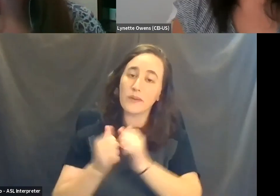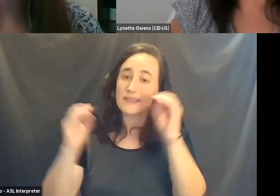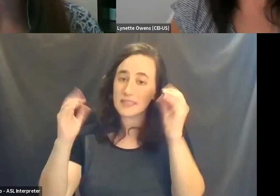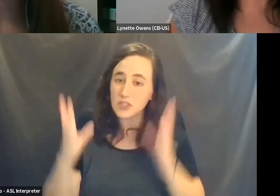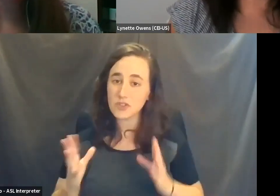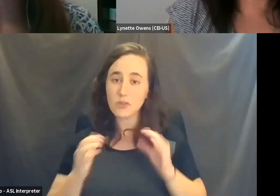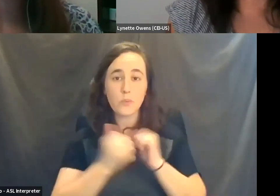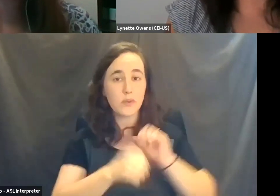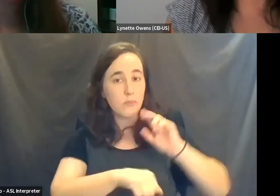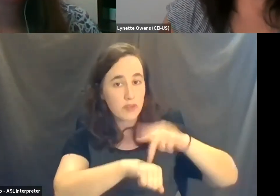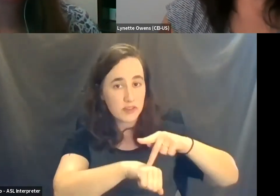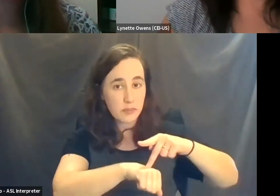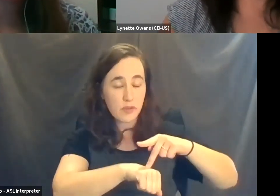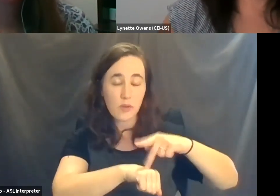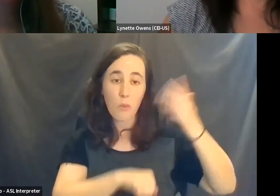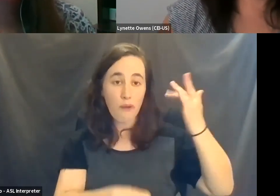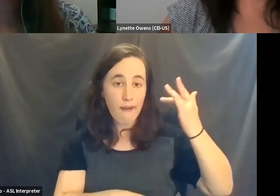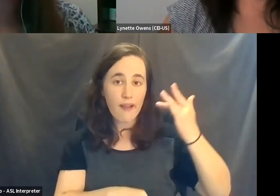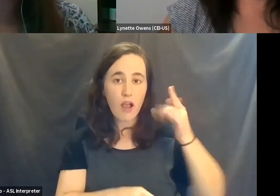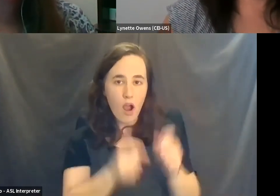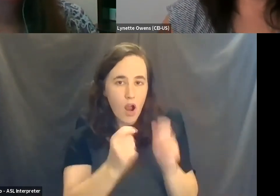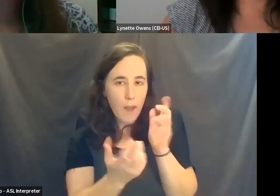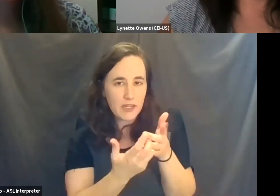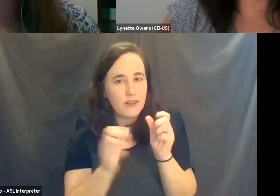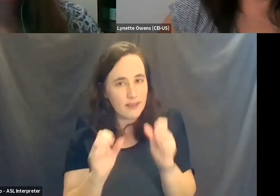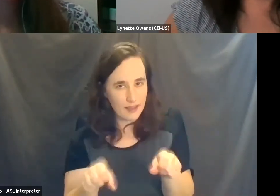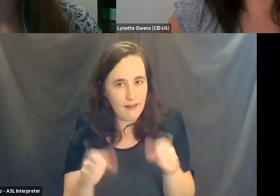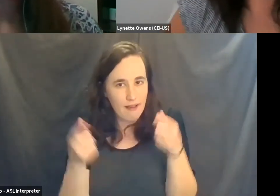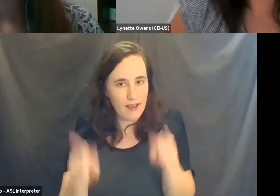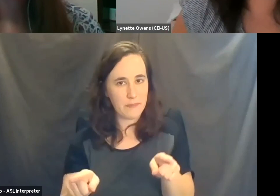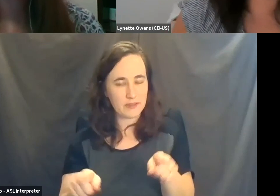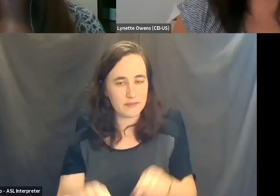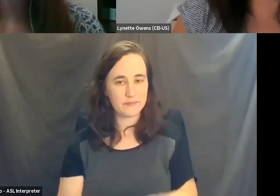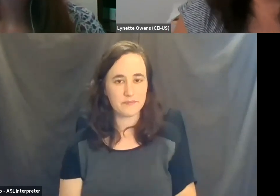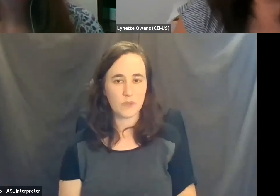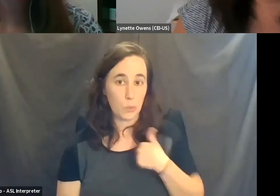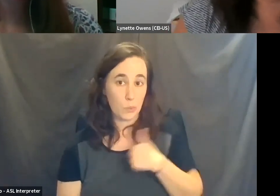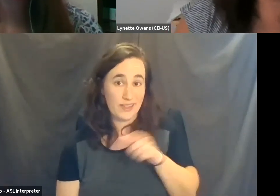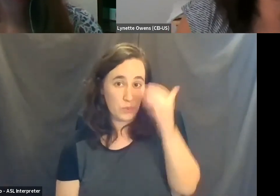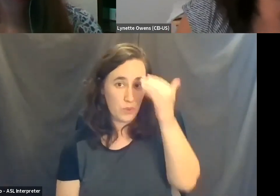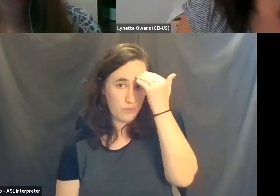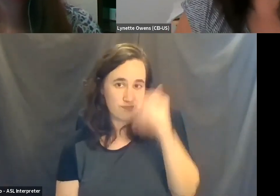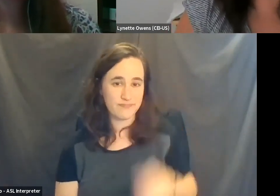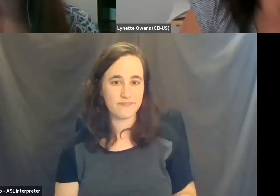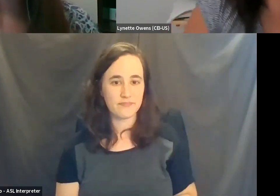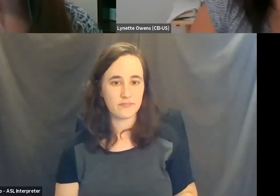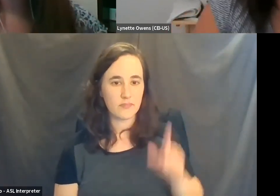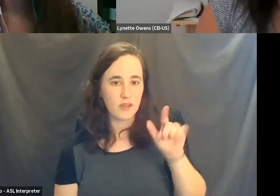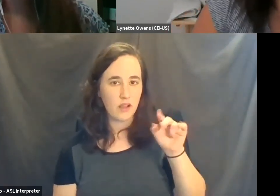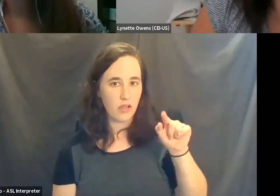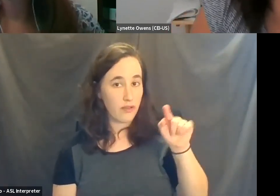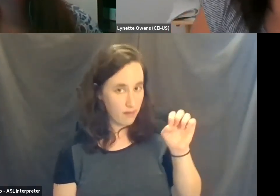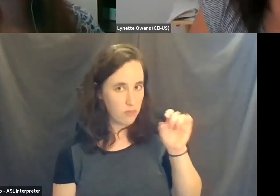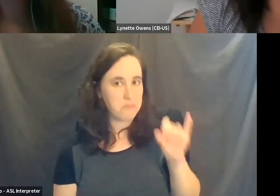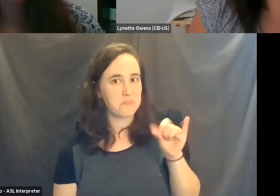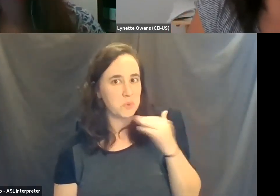because accommodations can definitely be made. Okay, that's great advice. So make your needs be